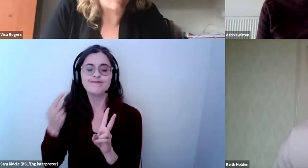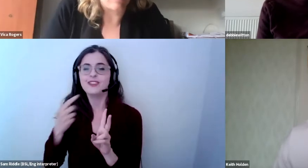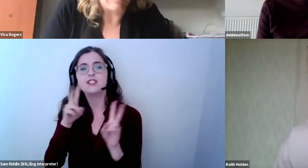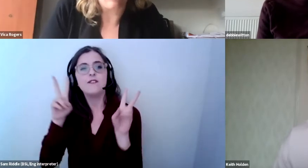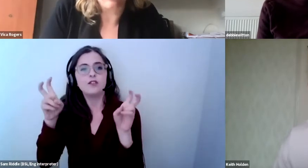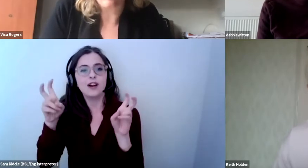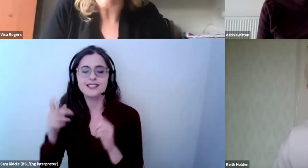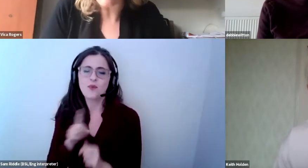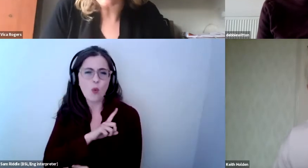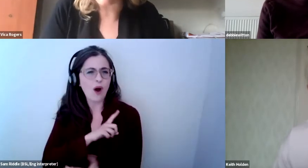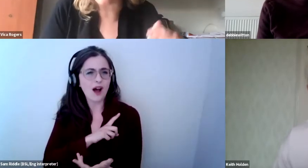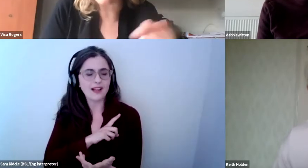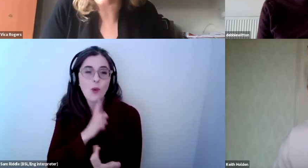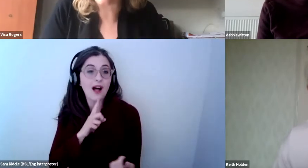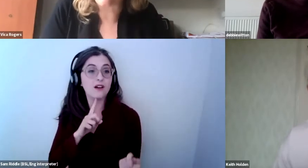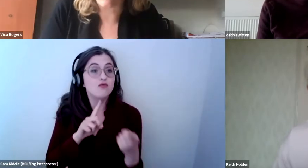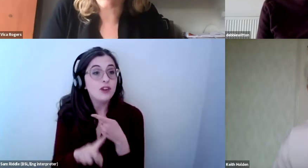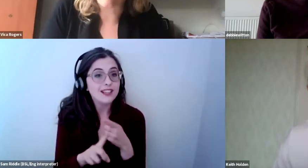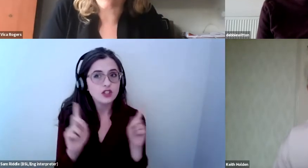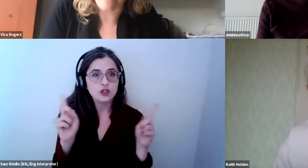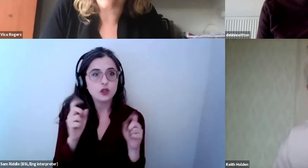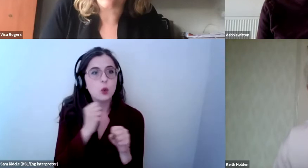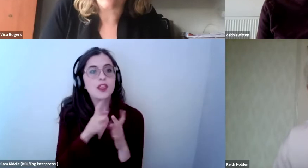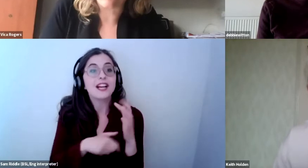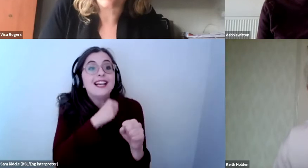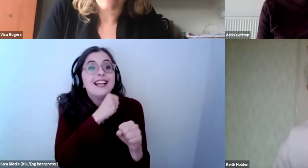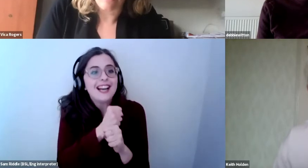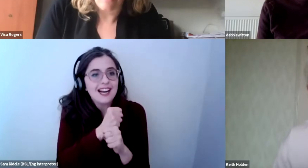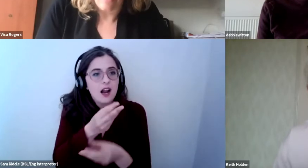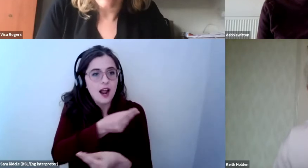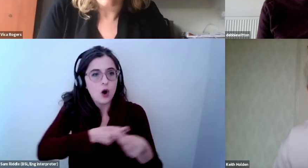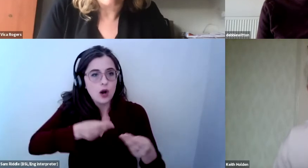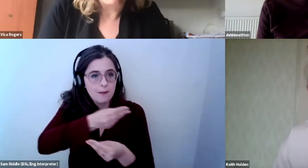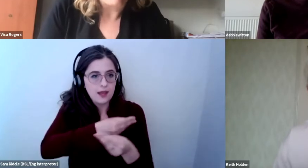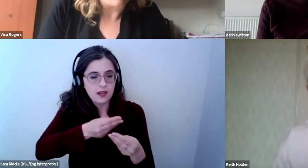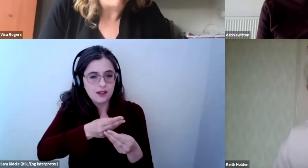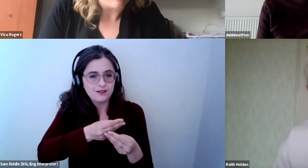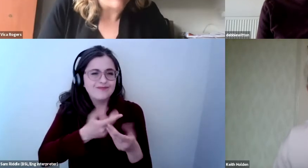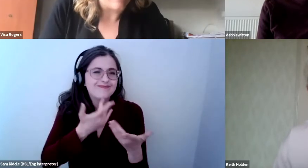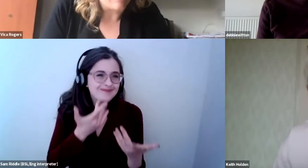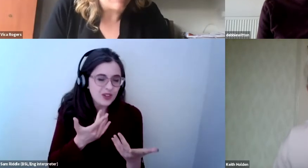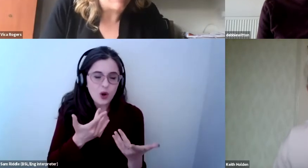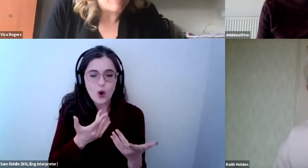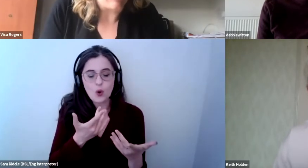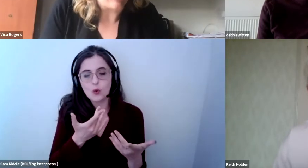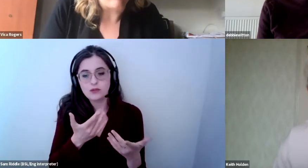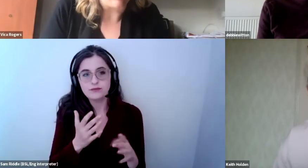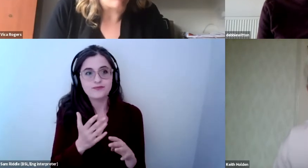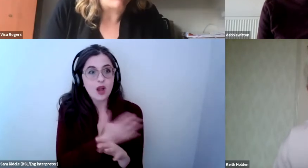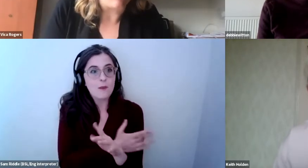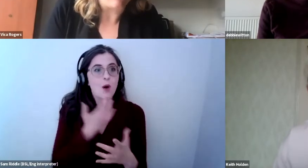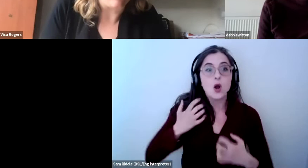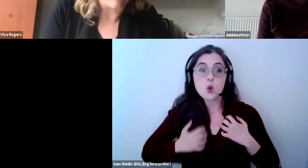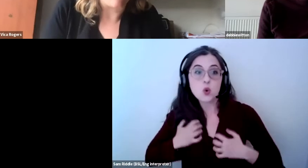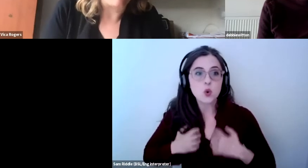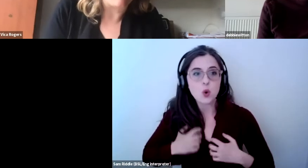So it was sort of at the end of the wave in which there was a big excitement about the sharing